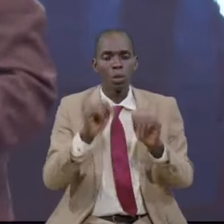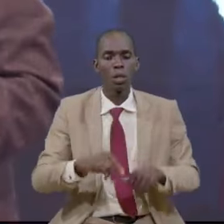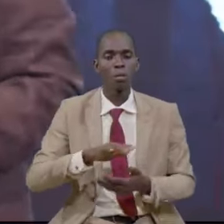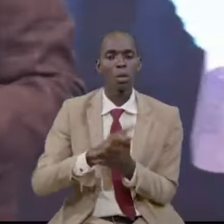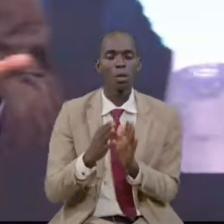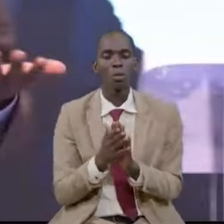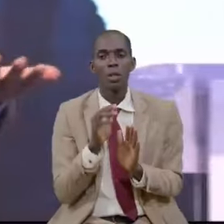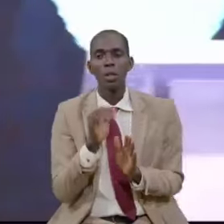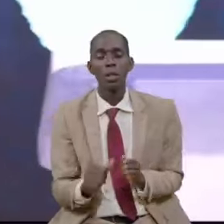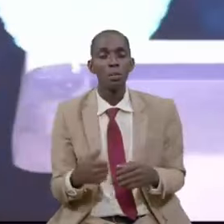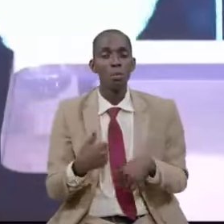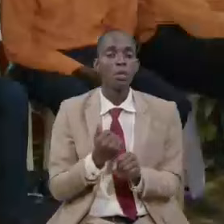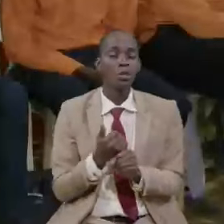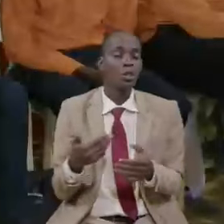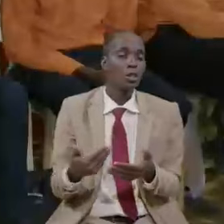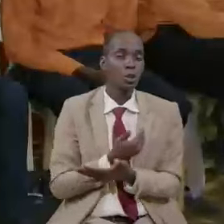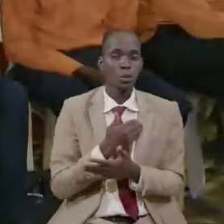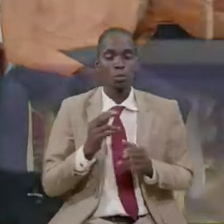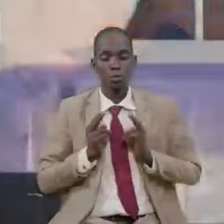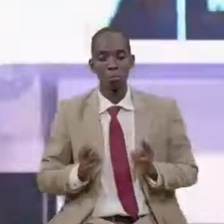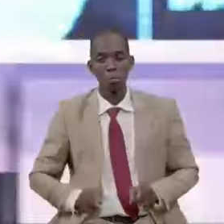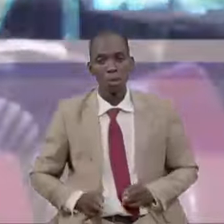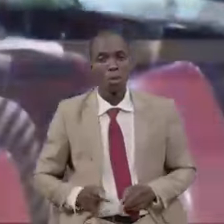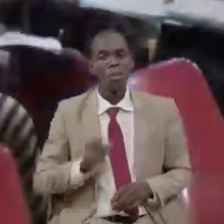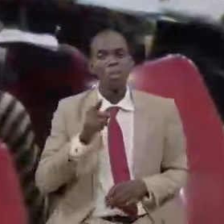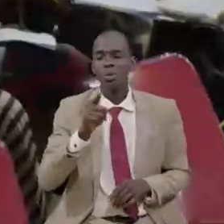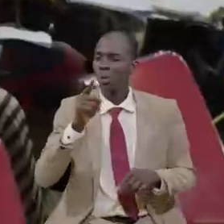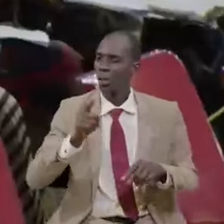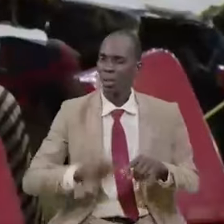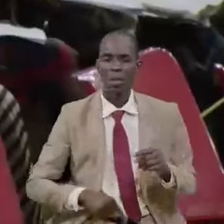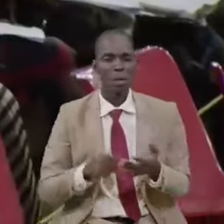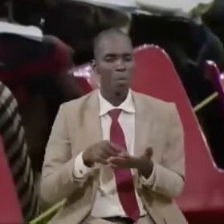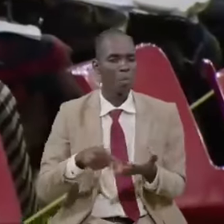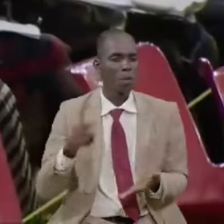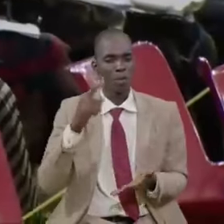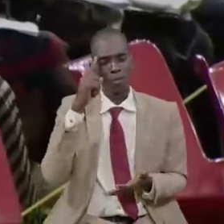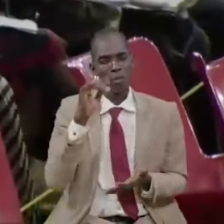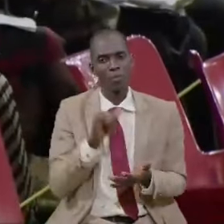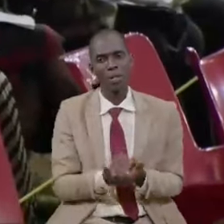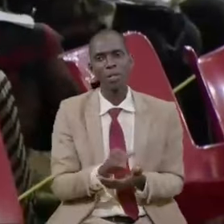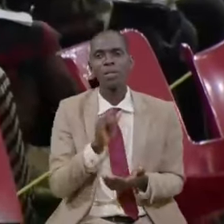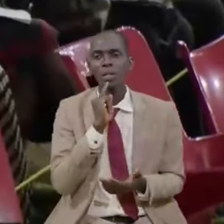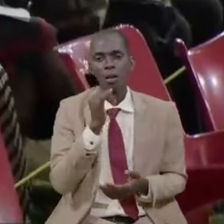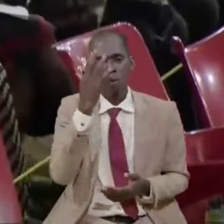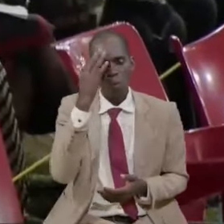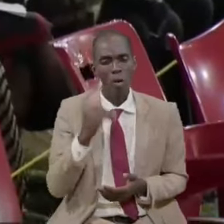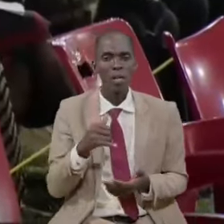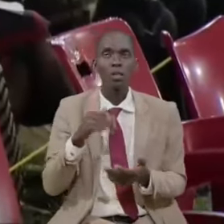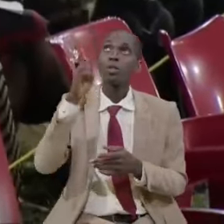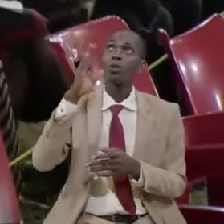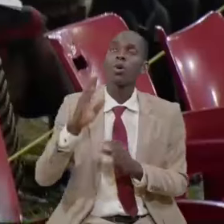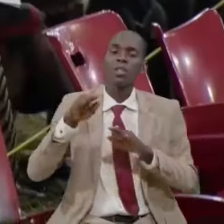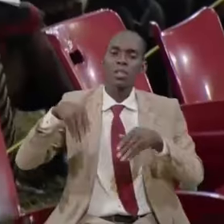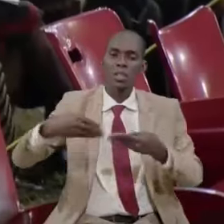woman, you'll not be able to pay for that. That's why it's a gift. And God has